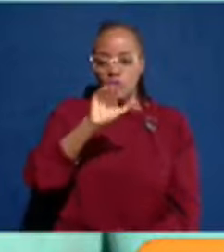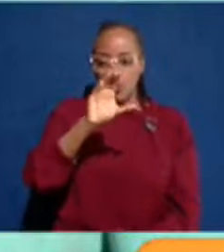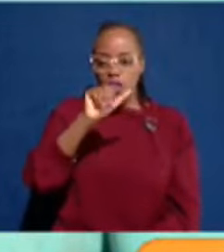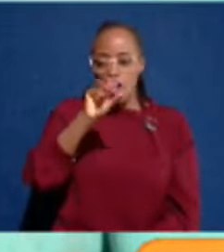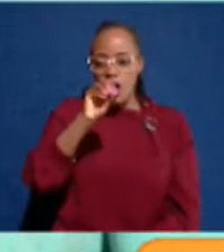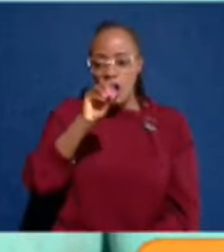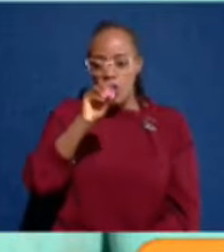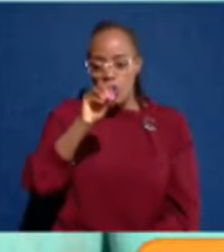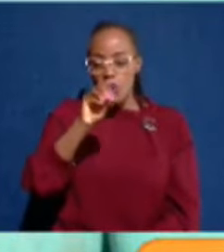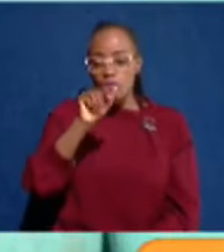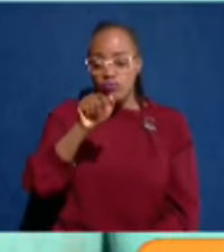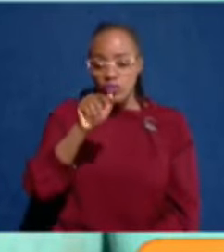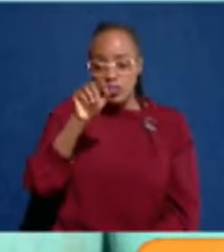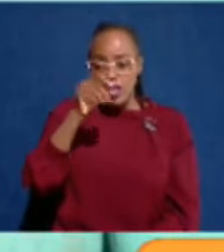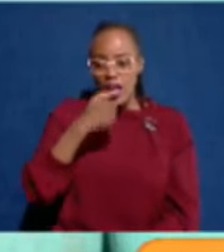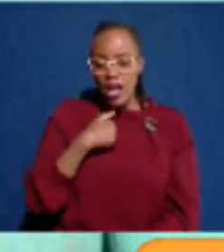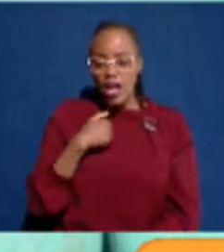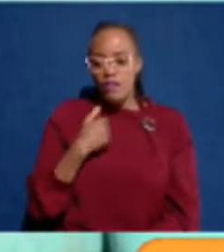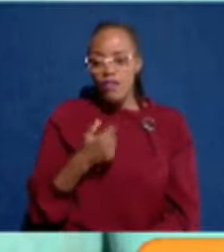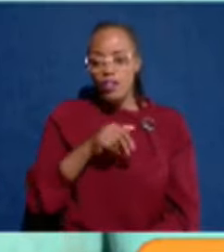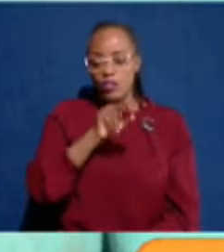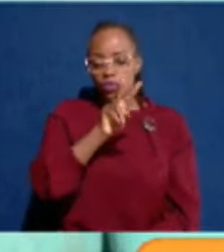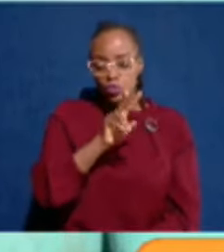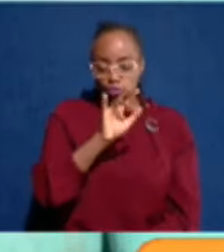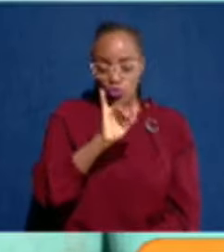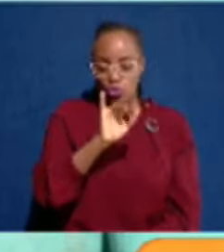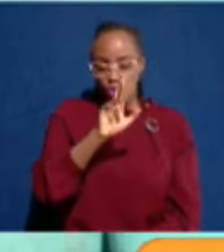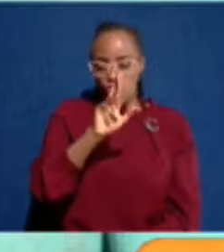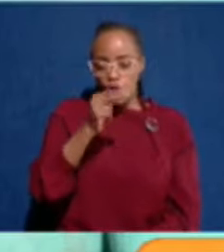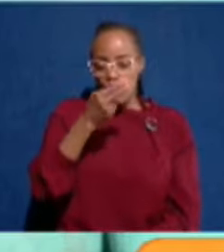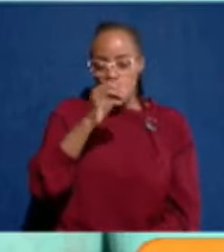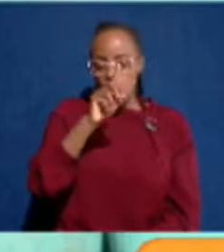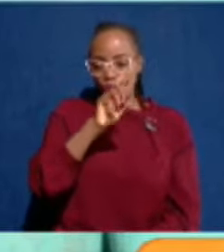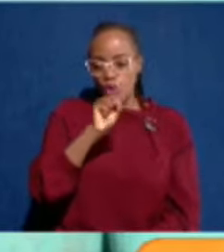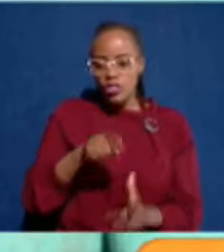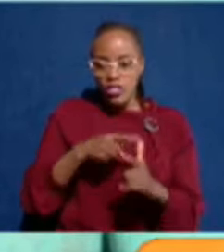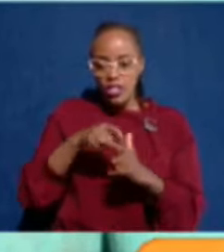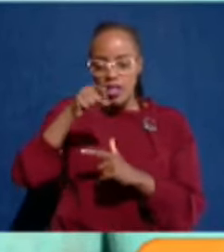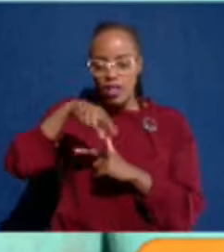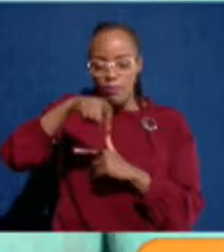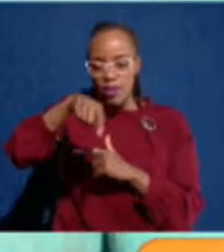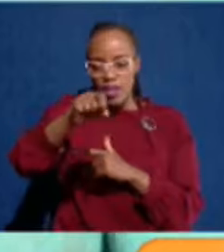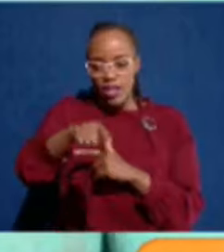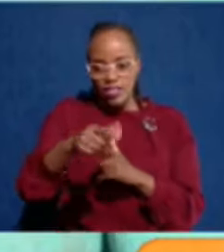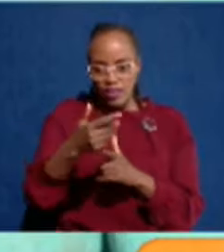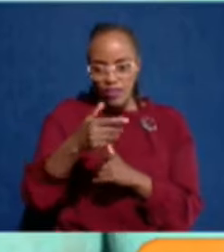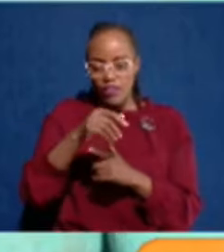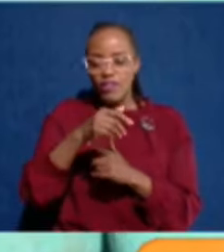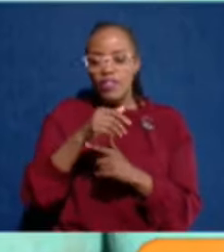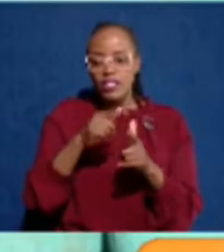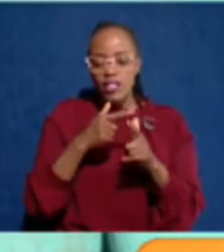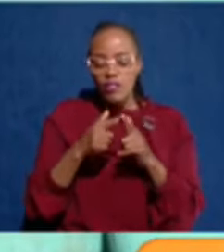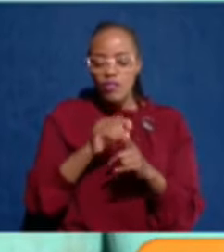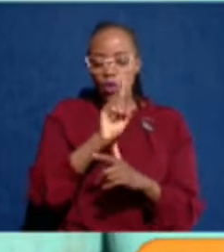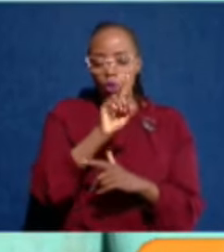cuttings have 2 internodes. You plant this cutting at a spacing of